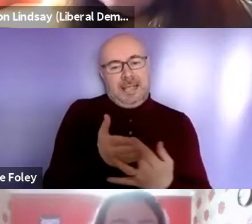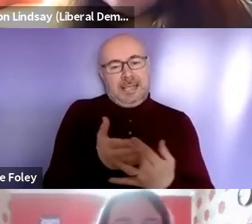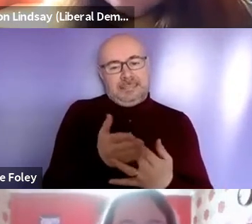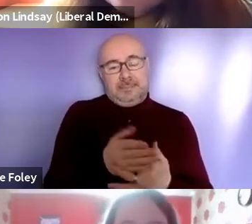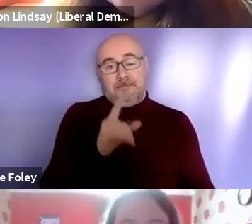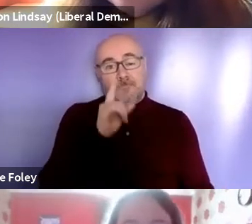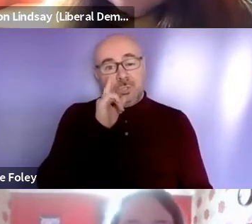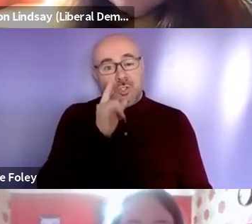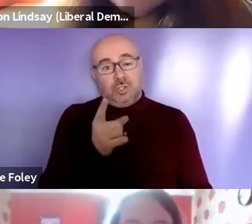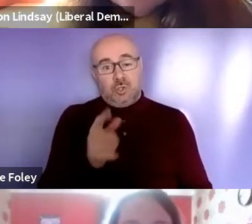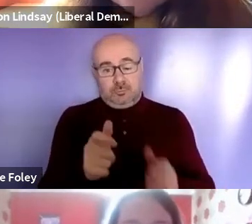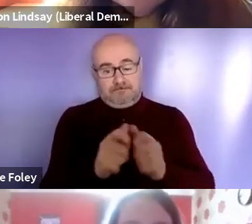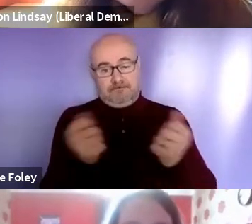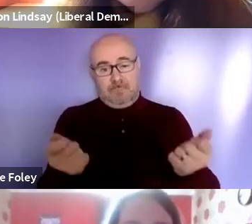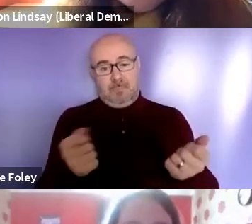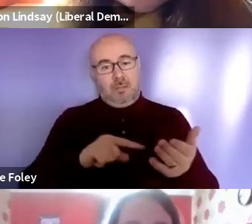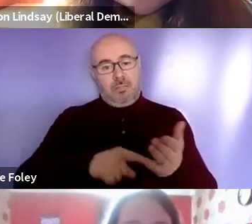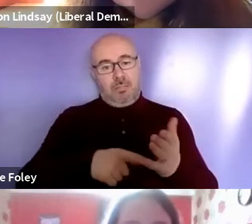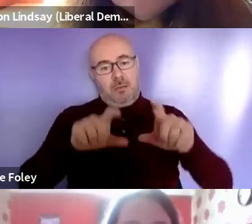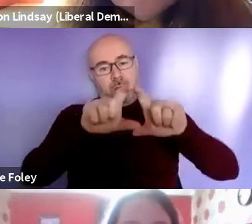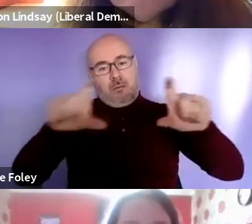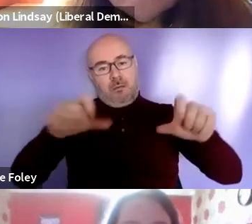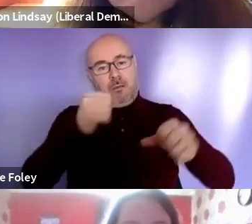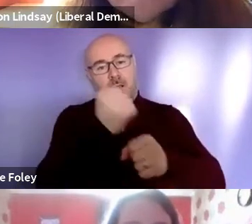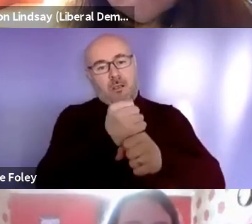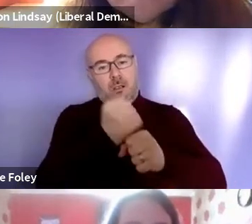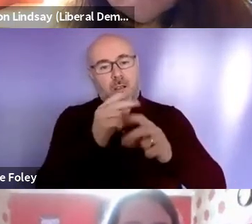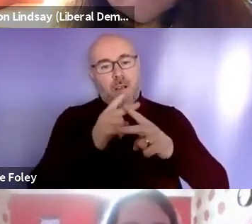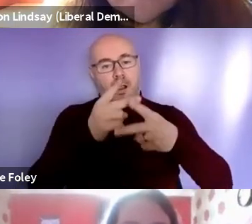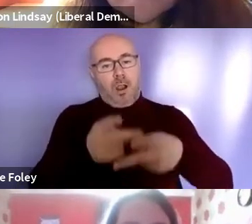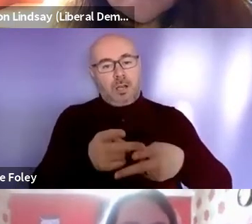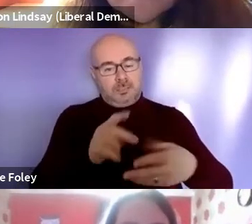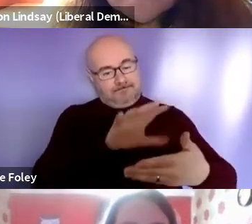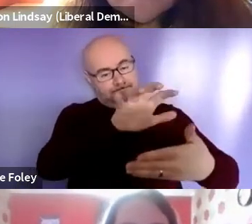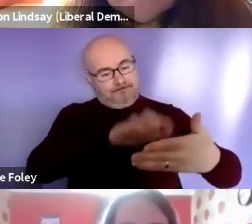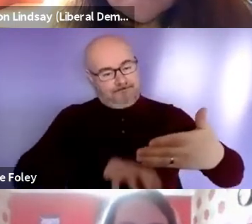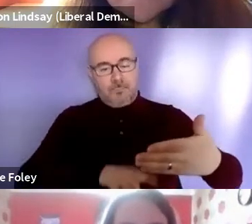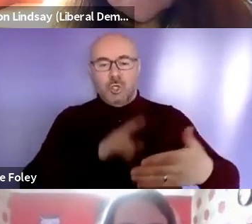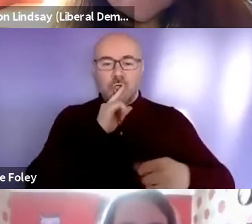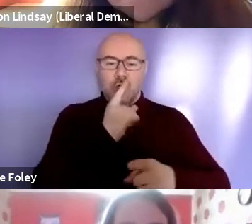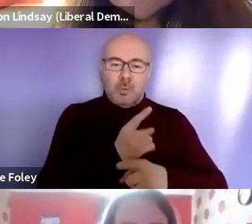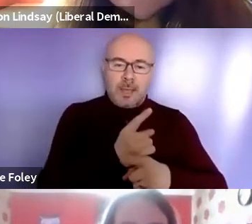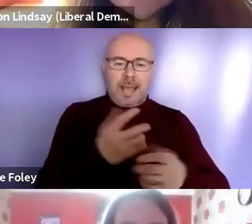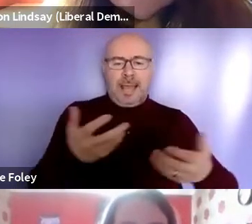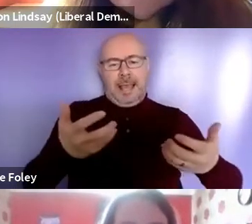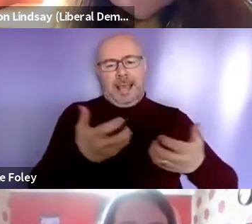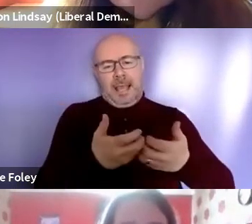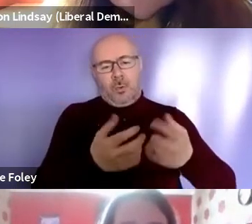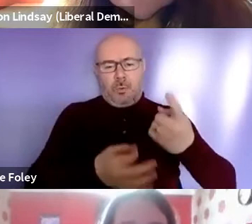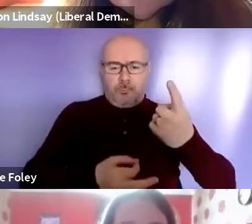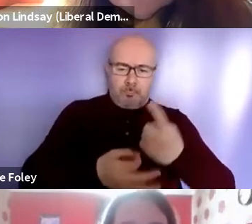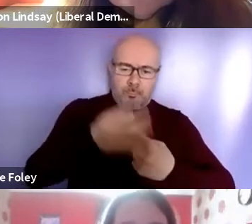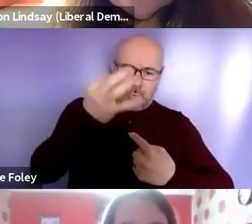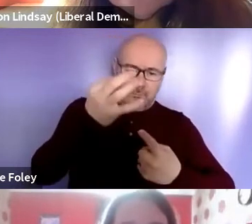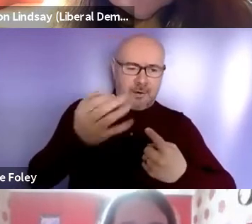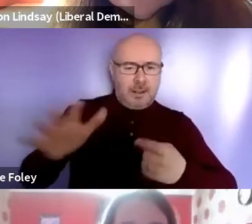Guardian is all about how we can make our cities and built environments safer for women, and that's in response to the tragic